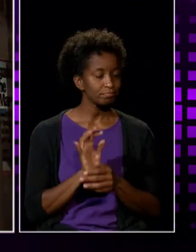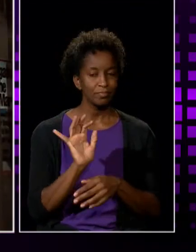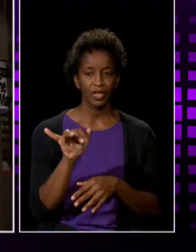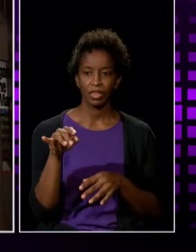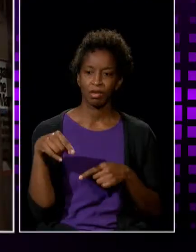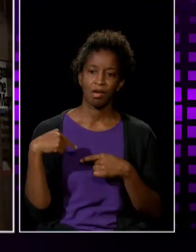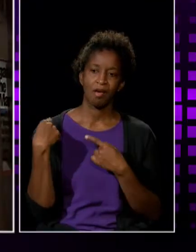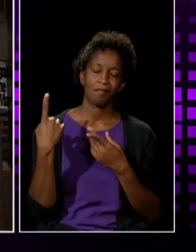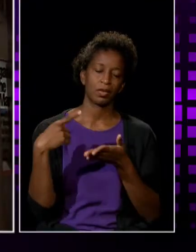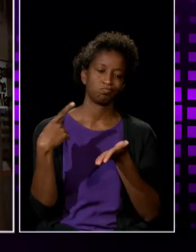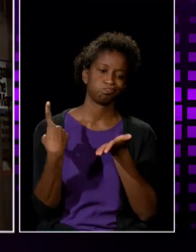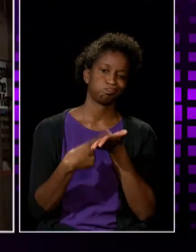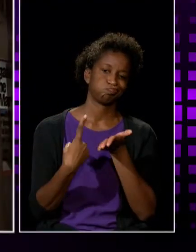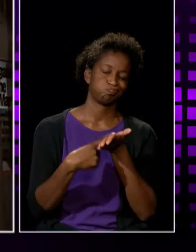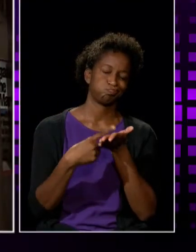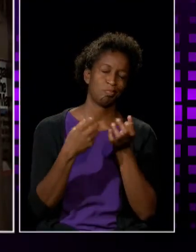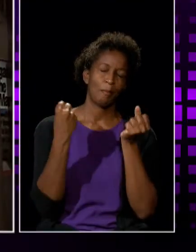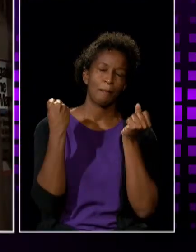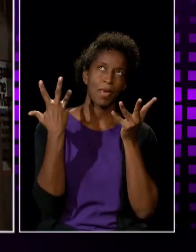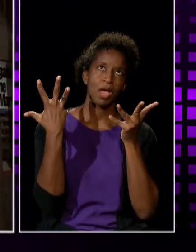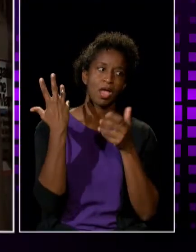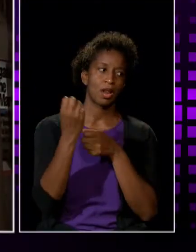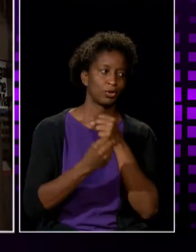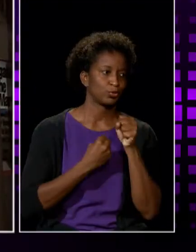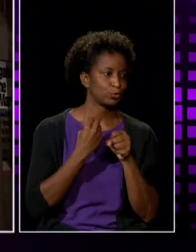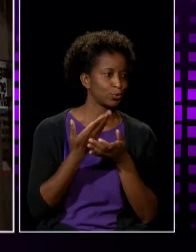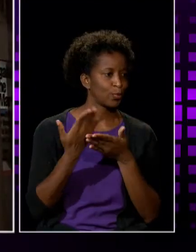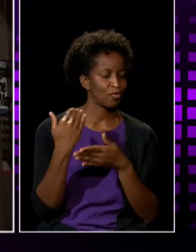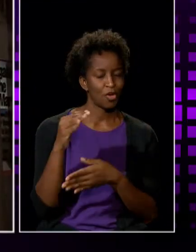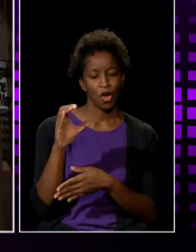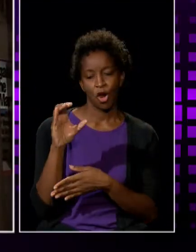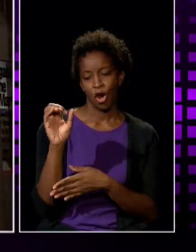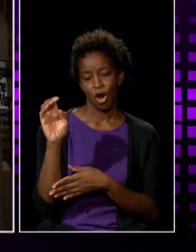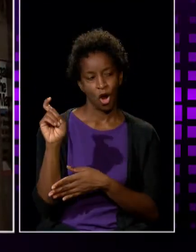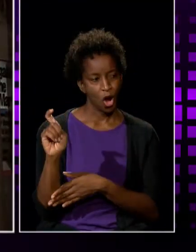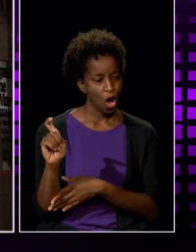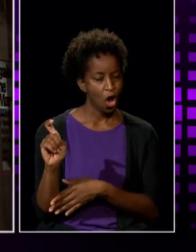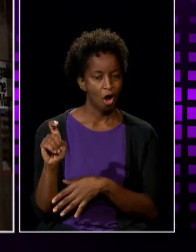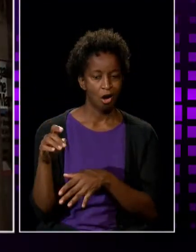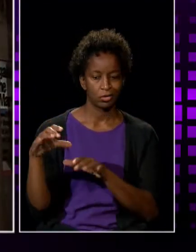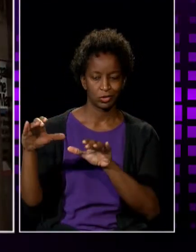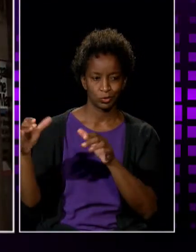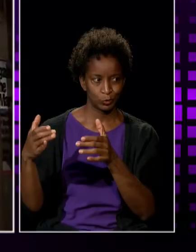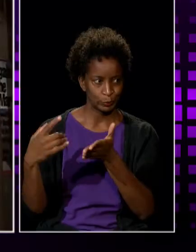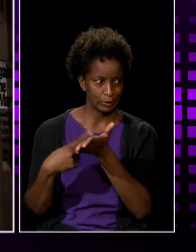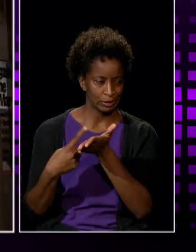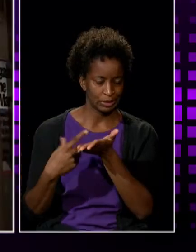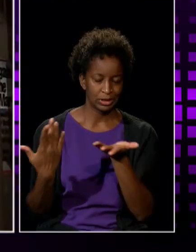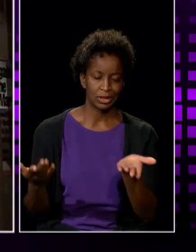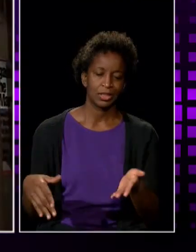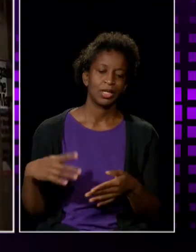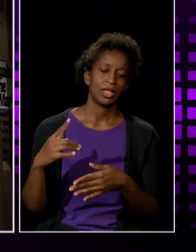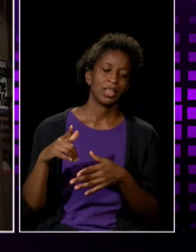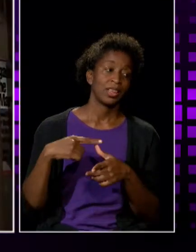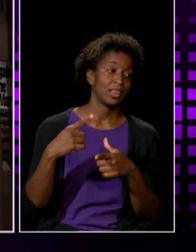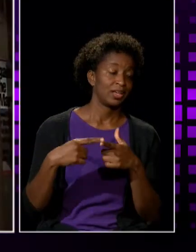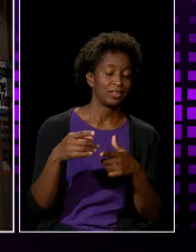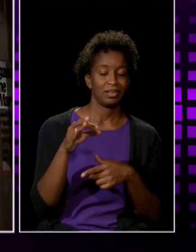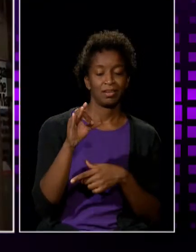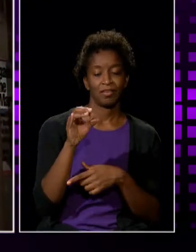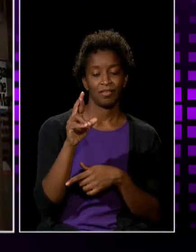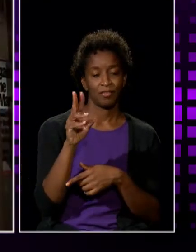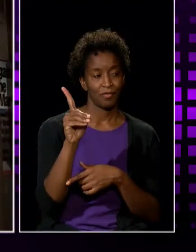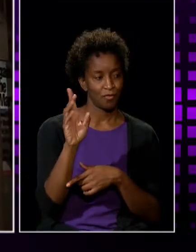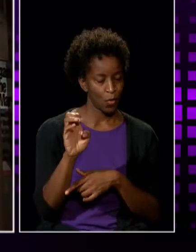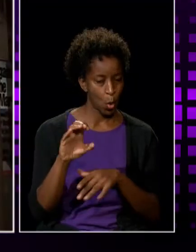many years. We discussed this with the Cox Commission. We discussed this with the Ford Commission. In the Ford Commission, as you know, we came